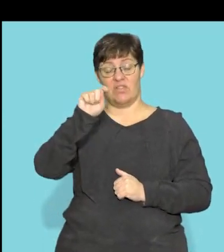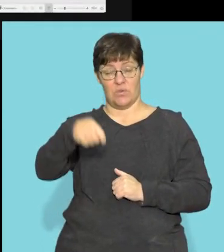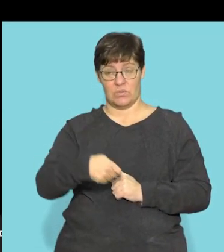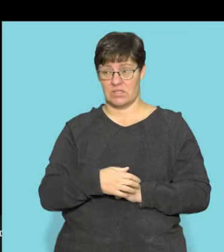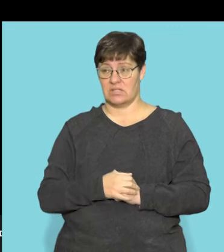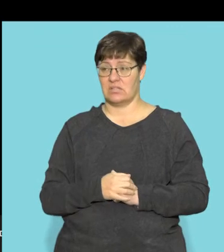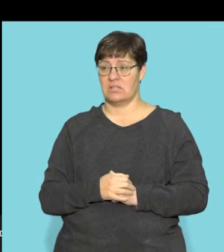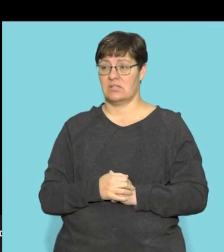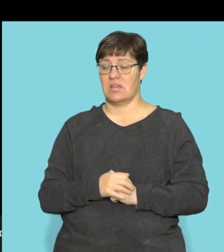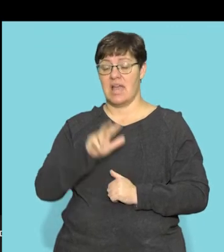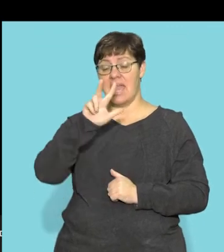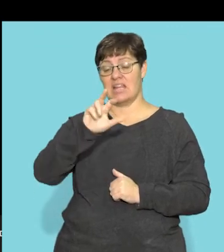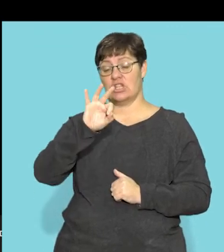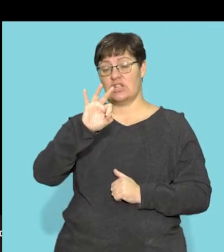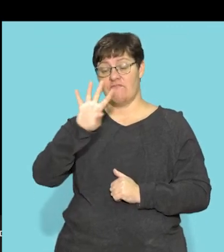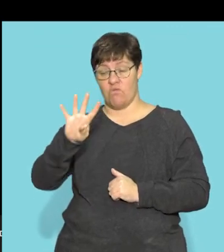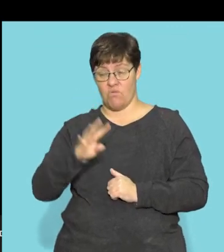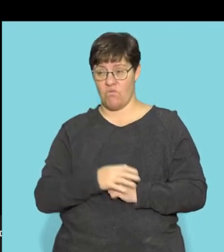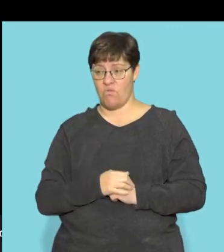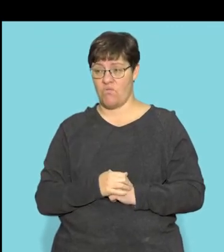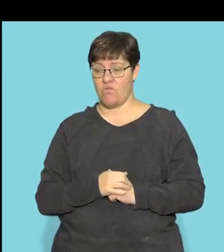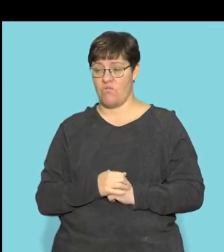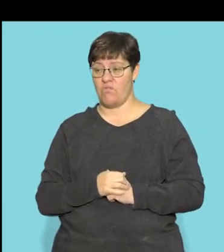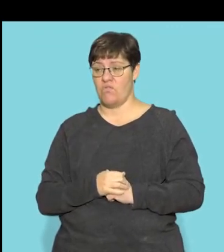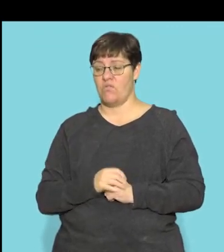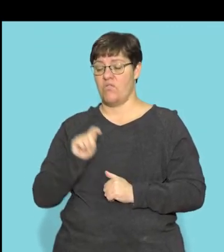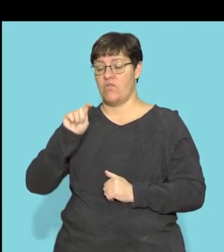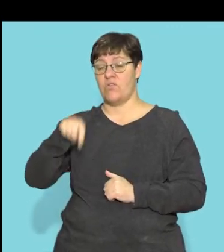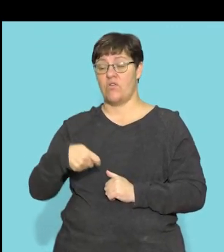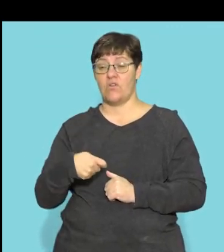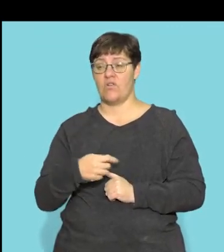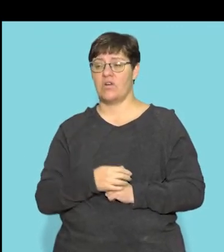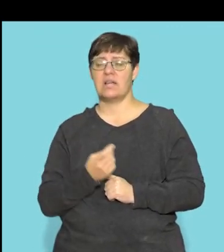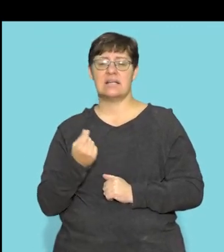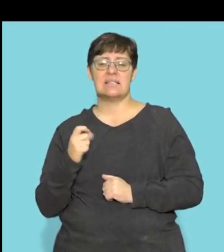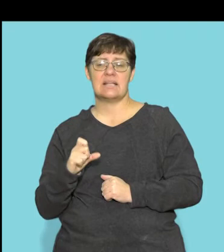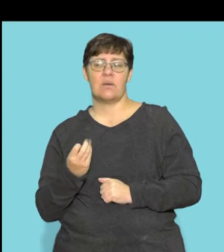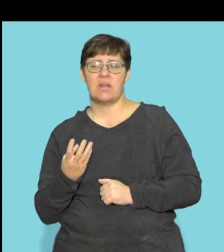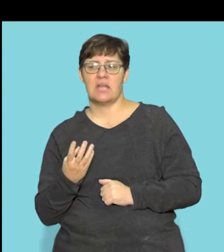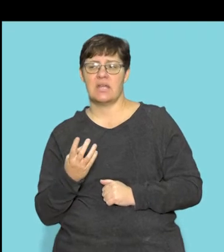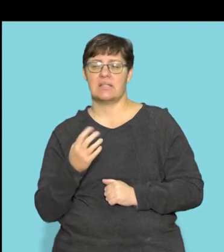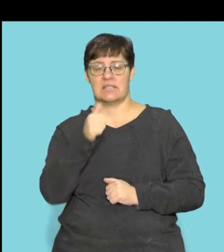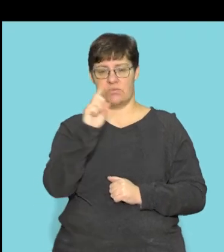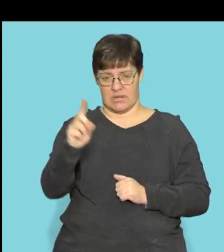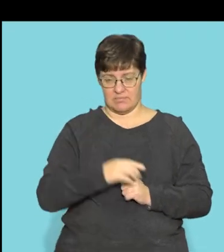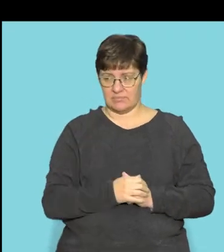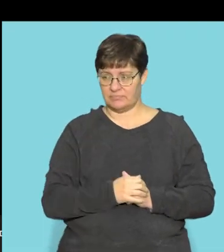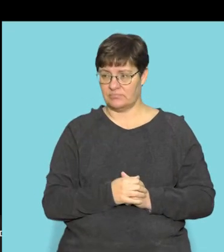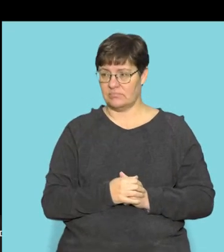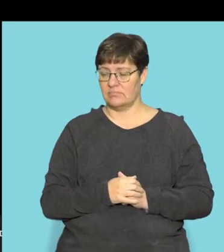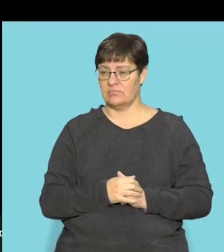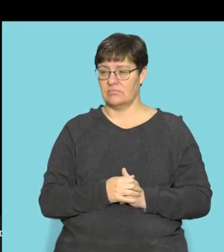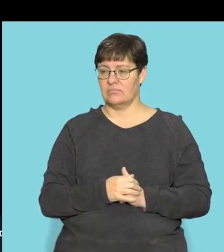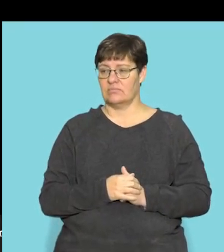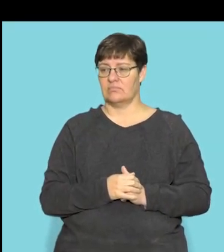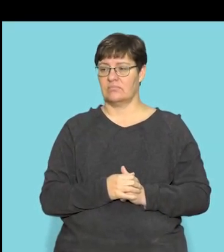657,000 and 834 rands. 834 rands and how many